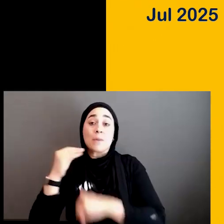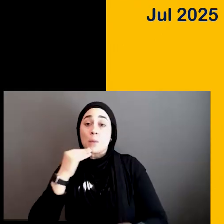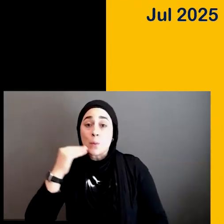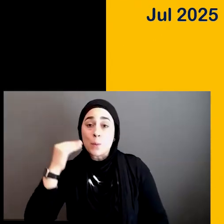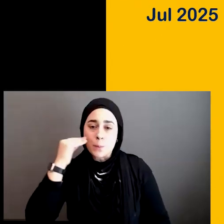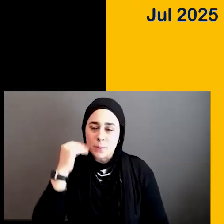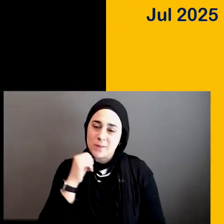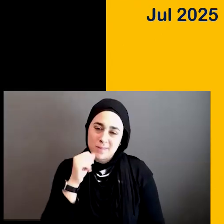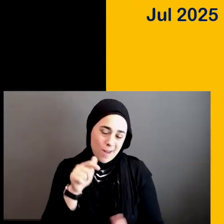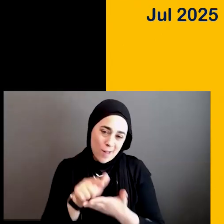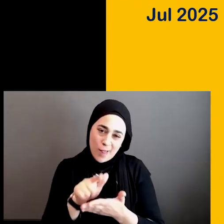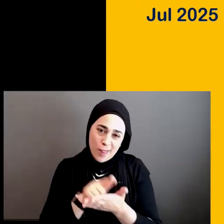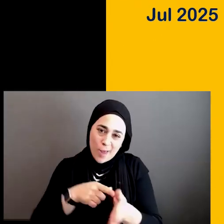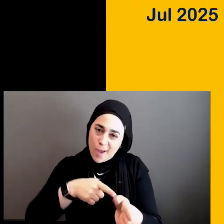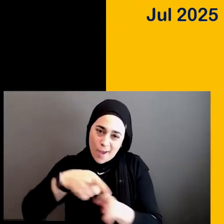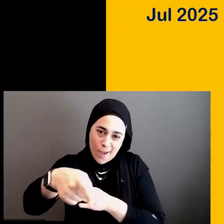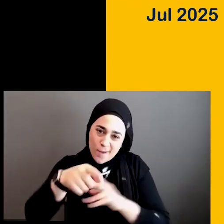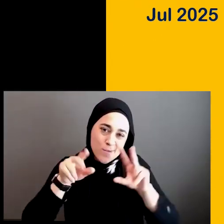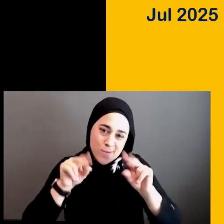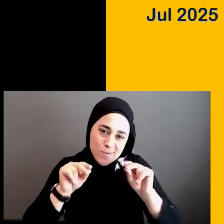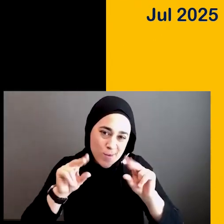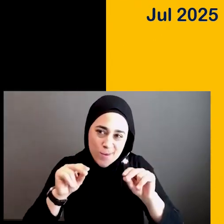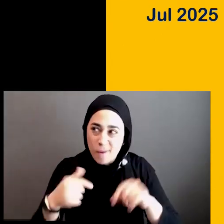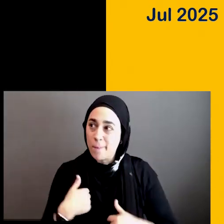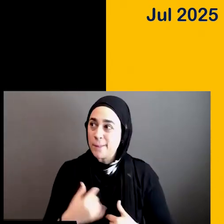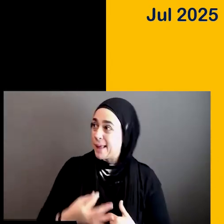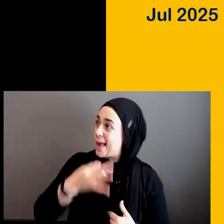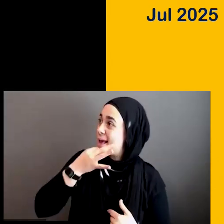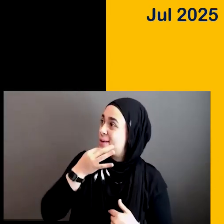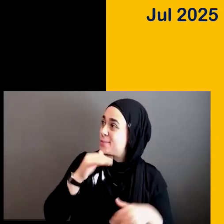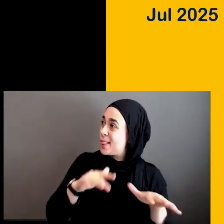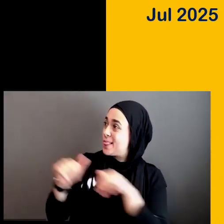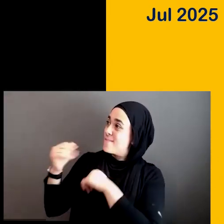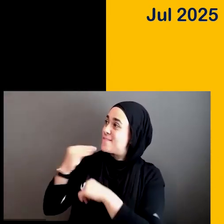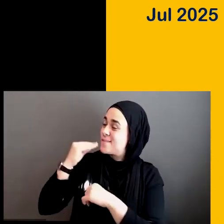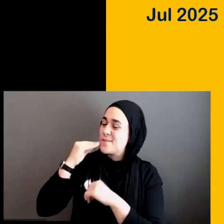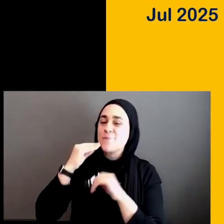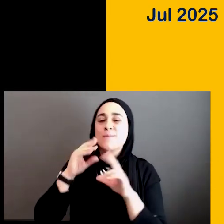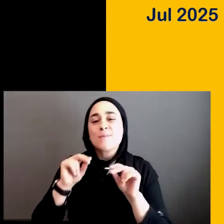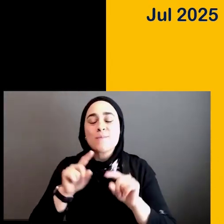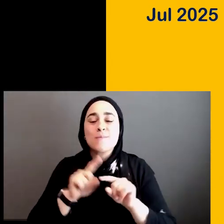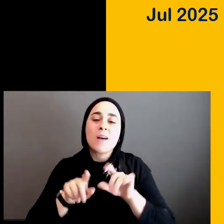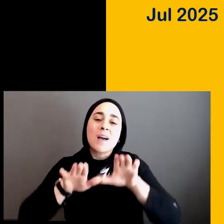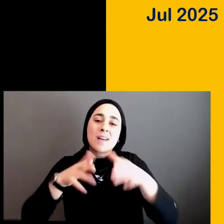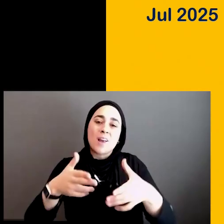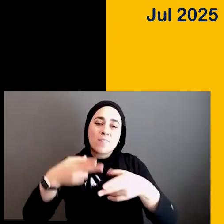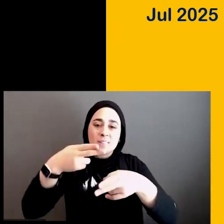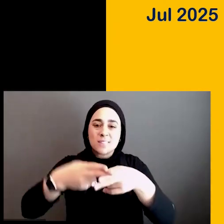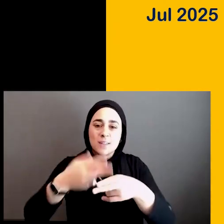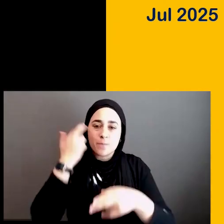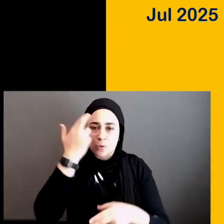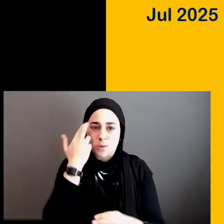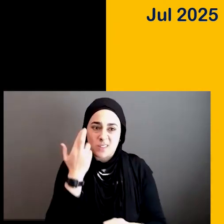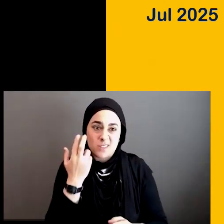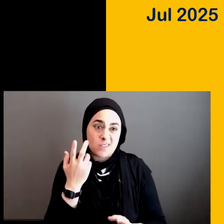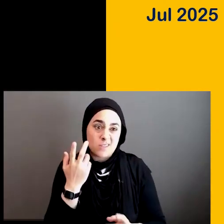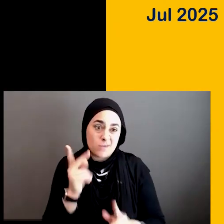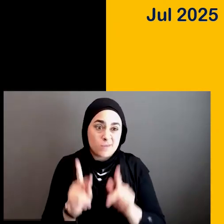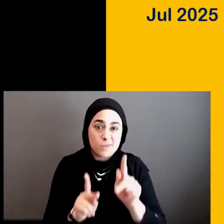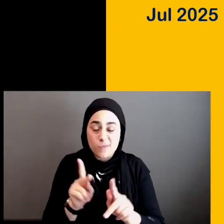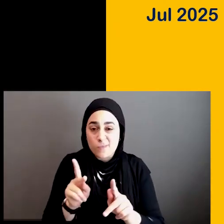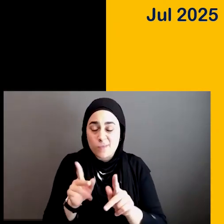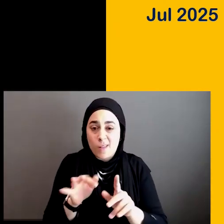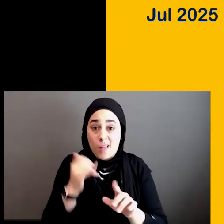leaving home legal expert, but we categorize it that way because it means that the person's going to have multiple things happening in their